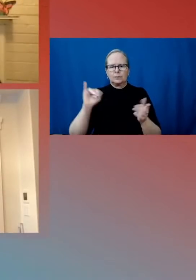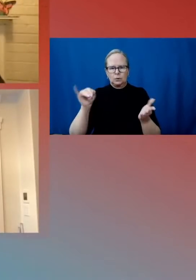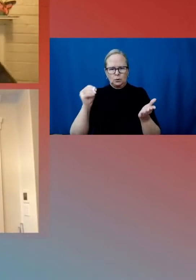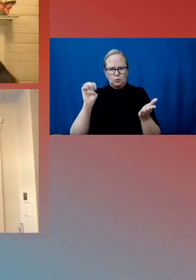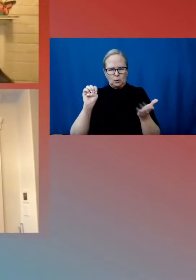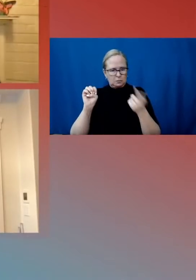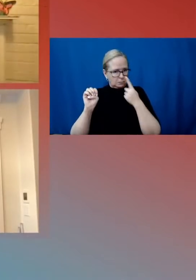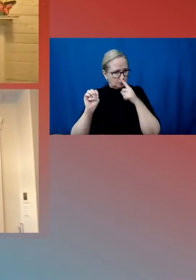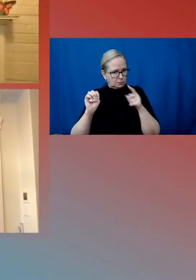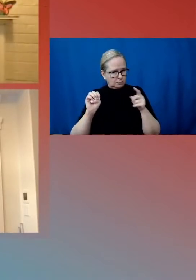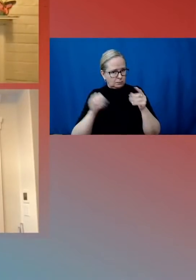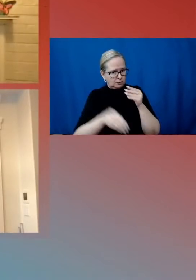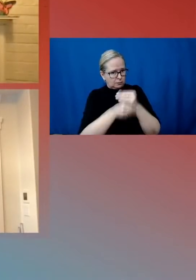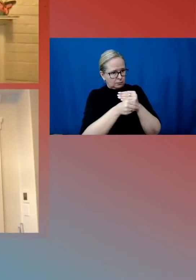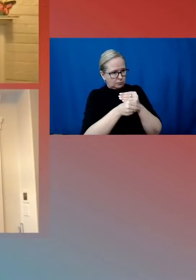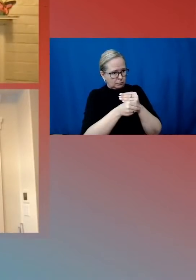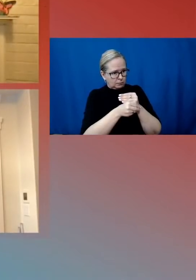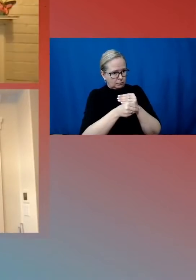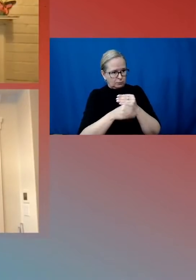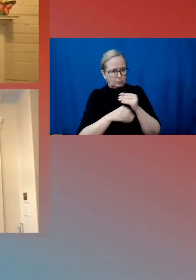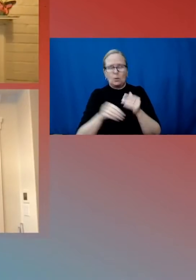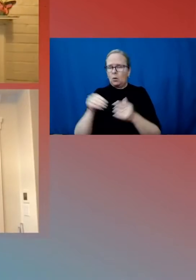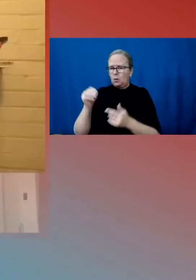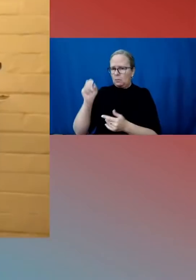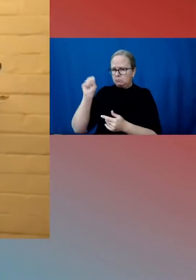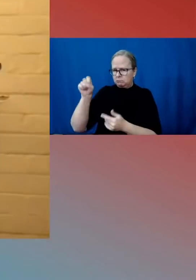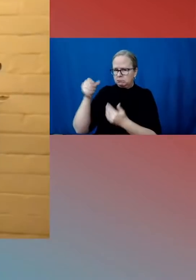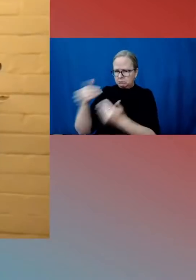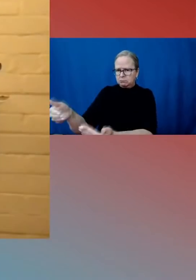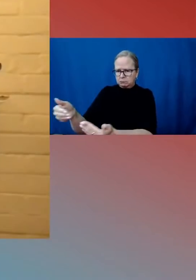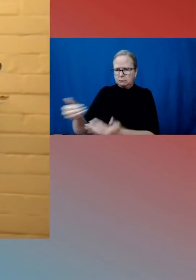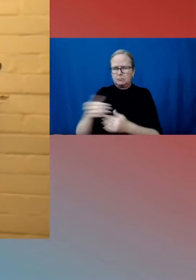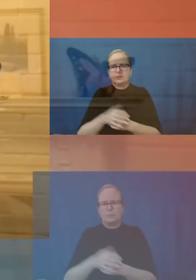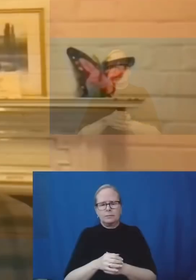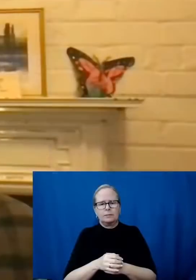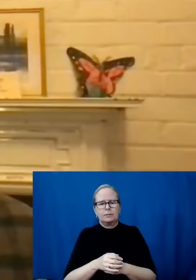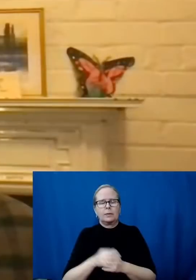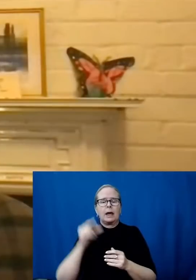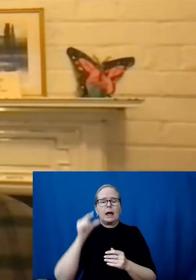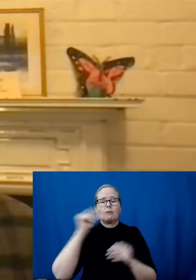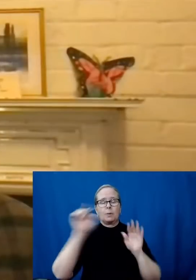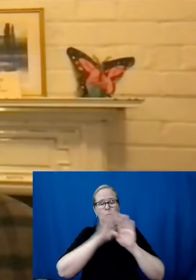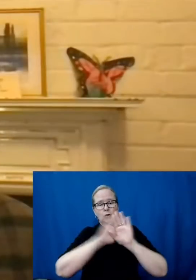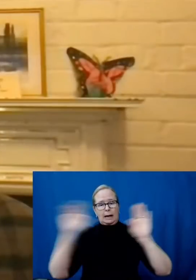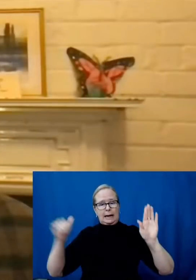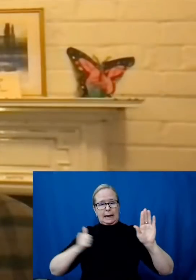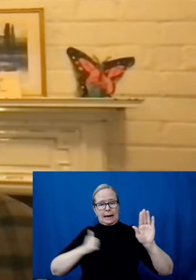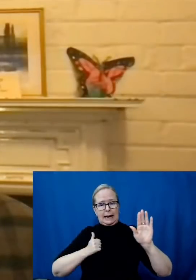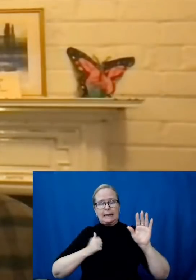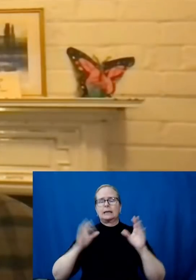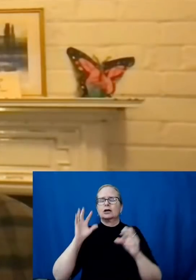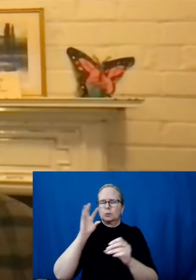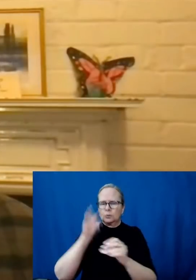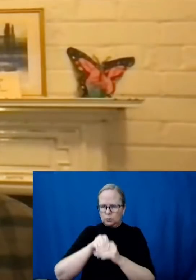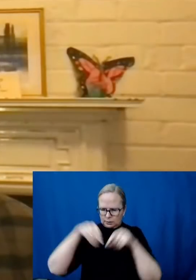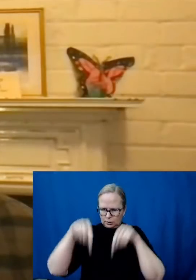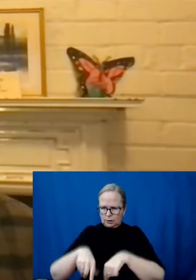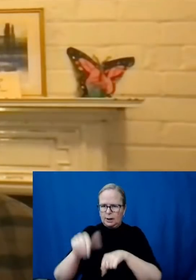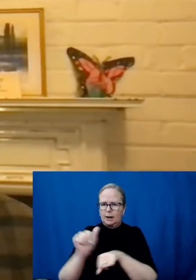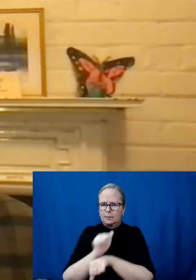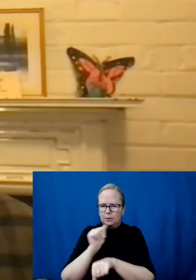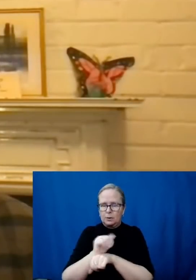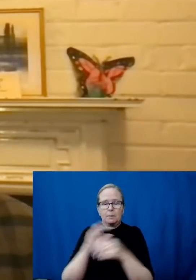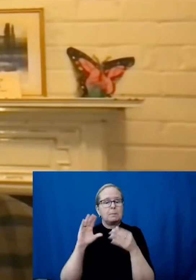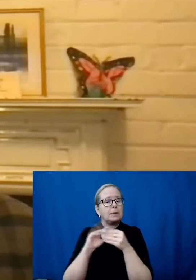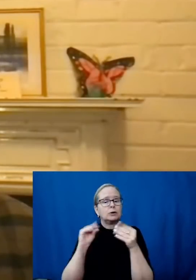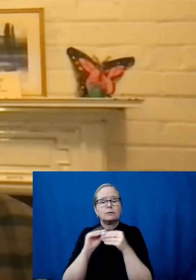Adam, if I could just follow up on that with Dr. Parks. The messaging that's been coming from governments across the country, including